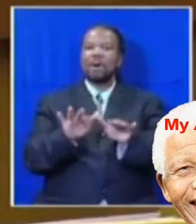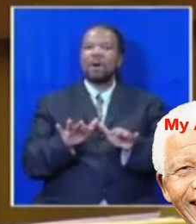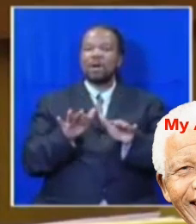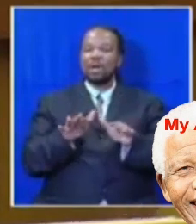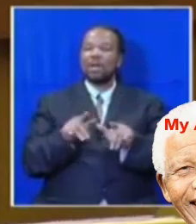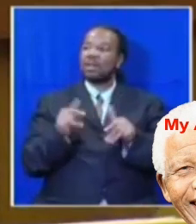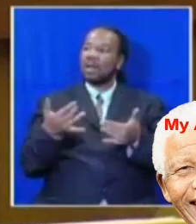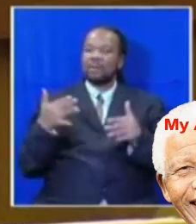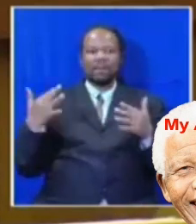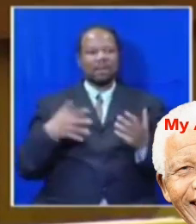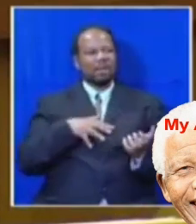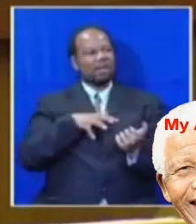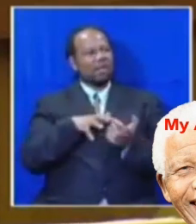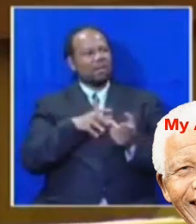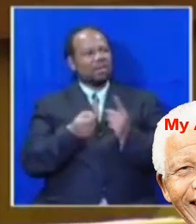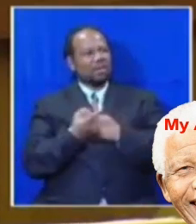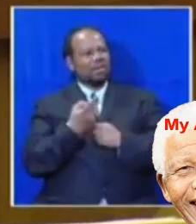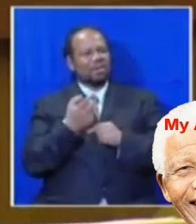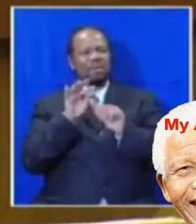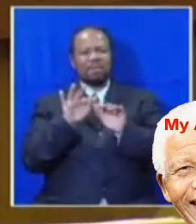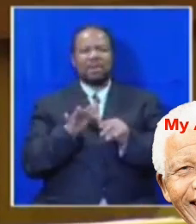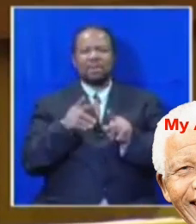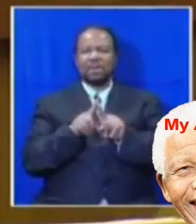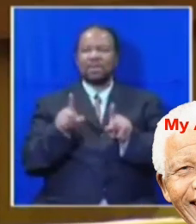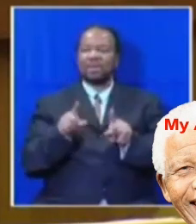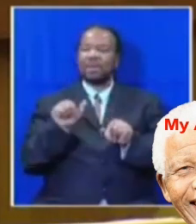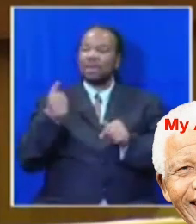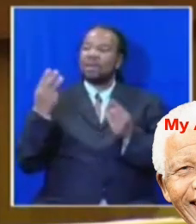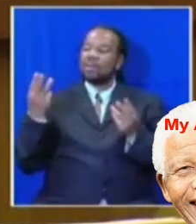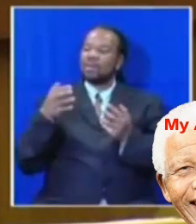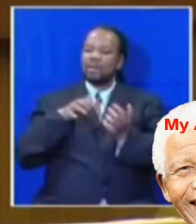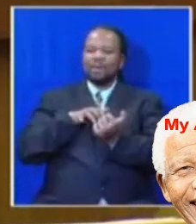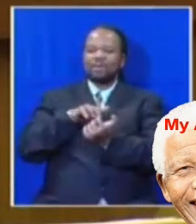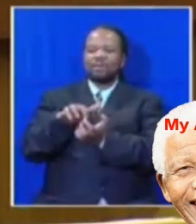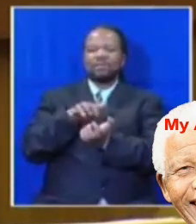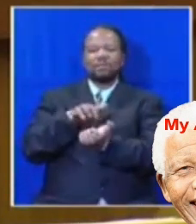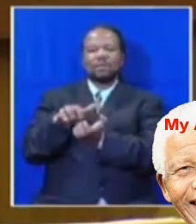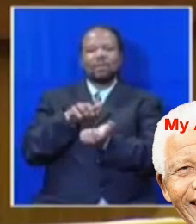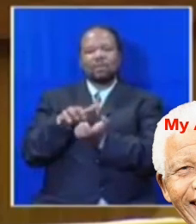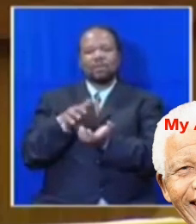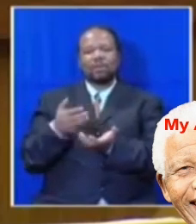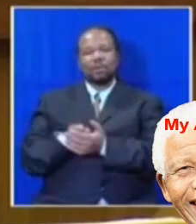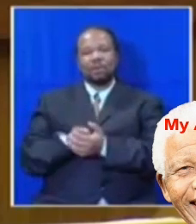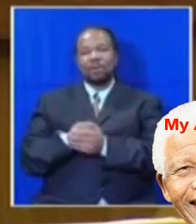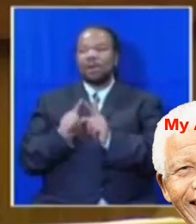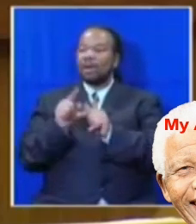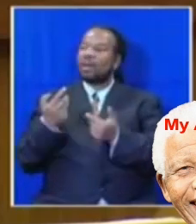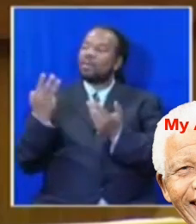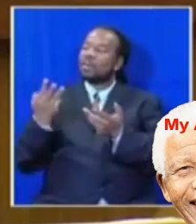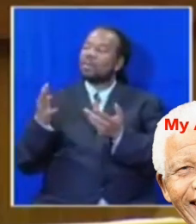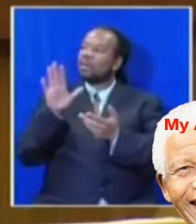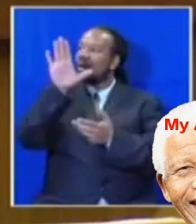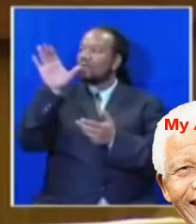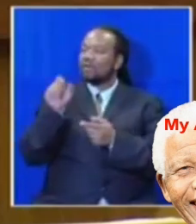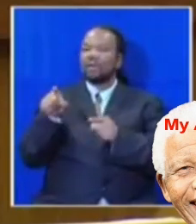laughingstock and a joke amongst our people, the people in this continent and the people